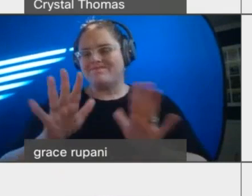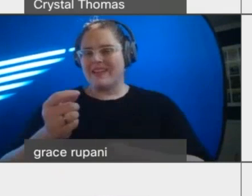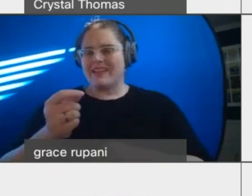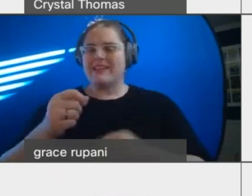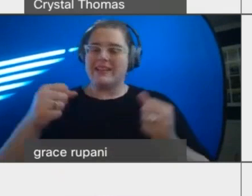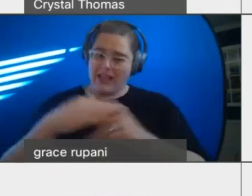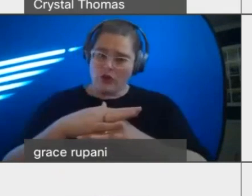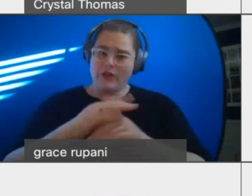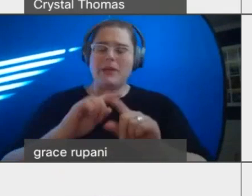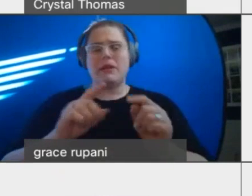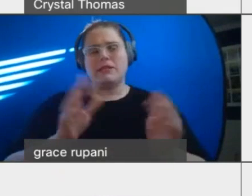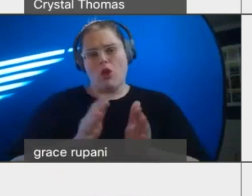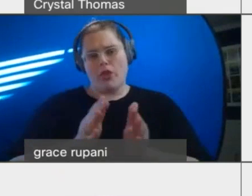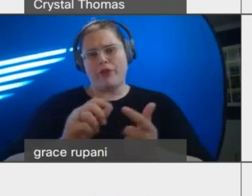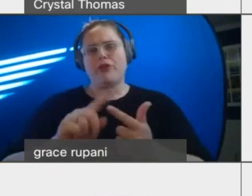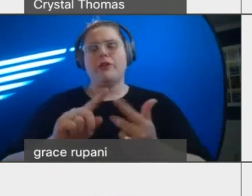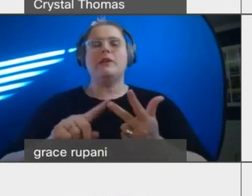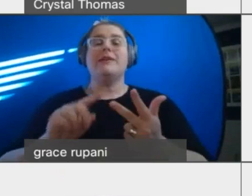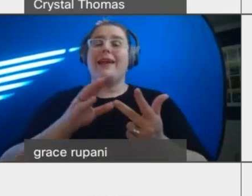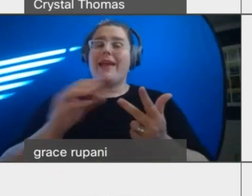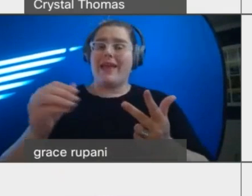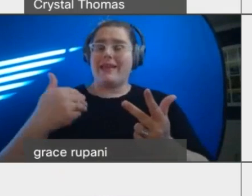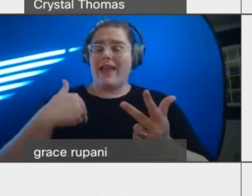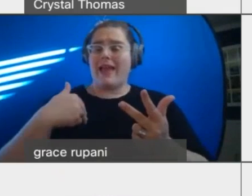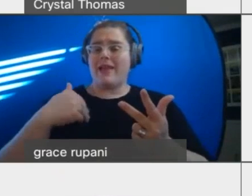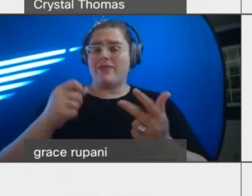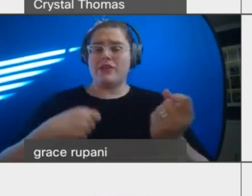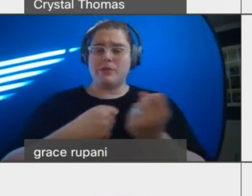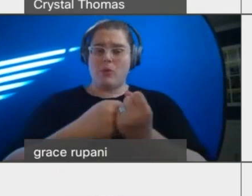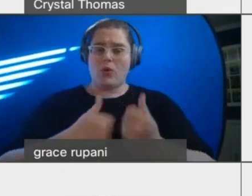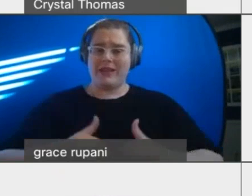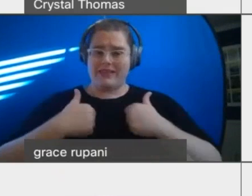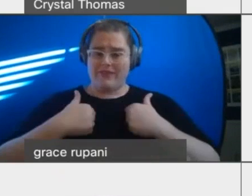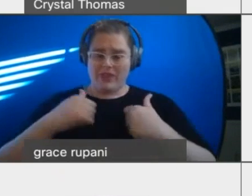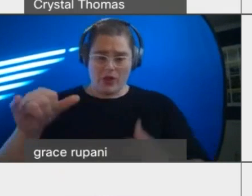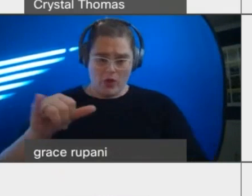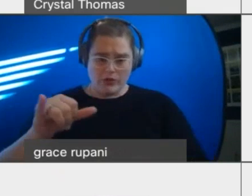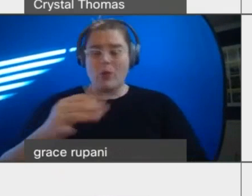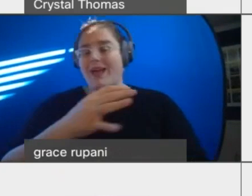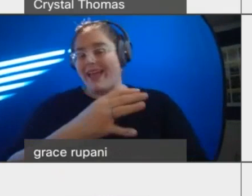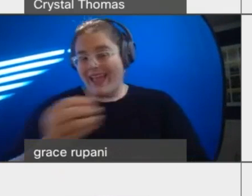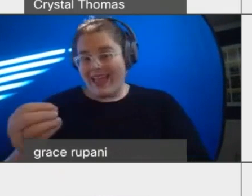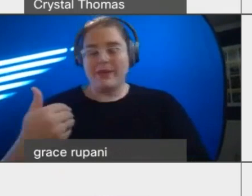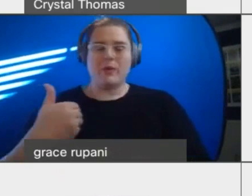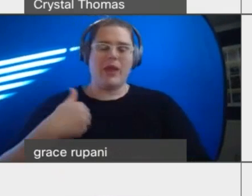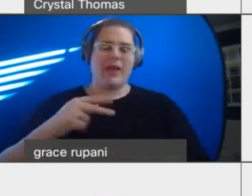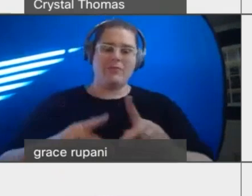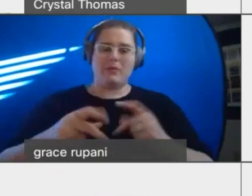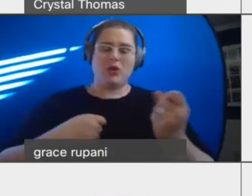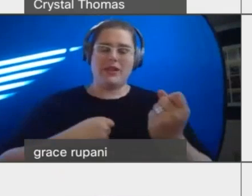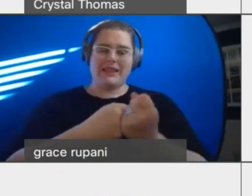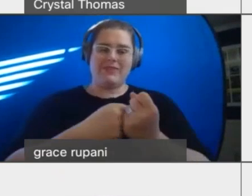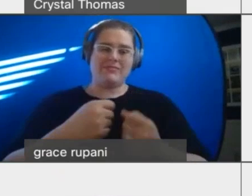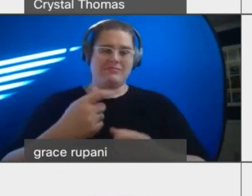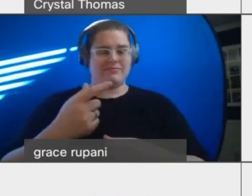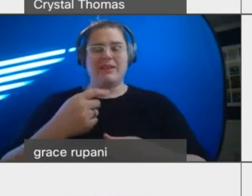congregate settings, but then we have people who are in supported living, and we have people who are living in their